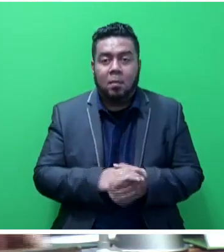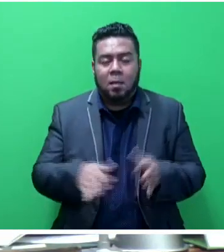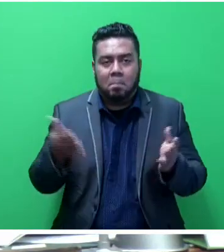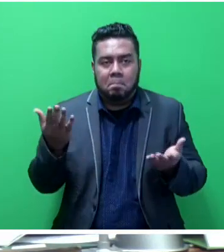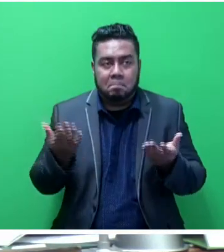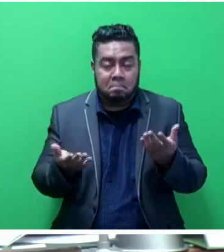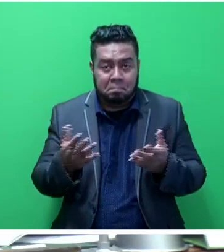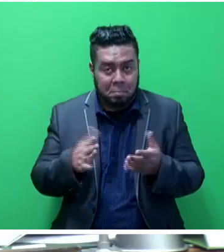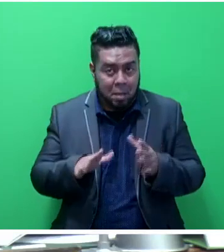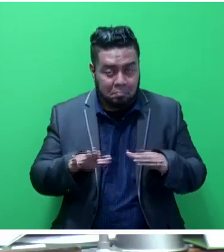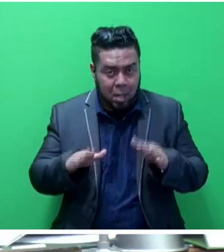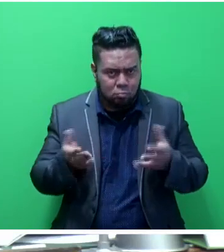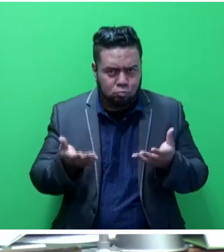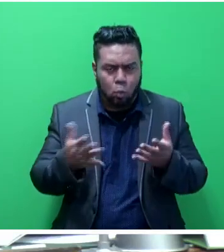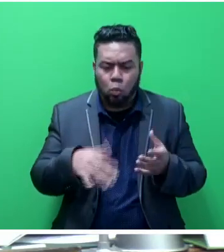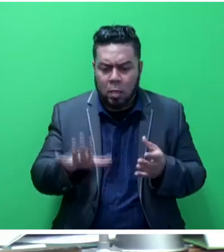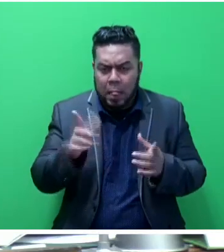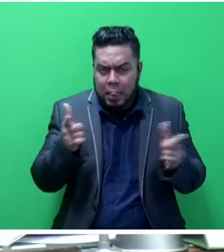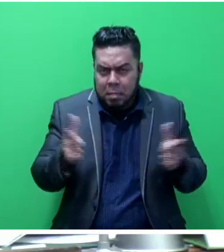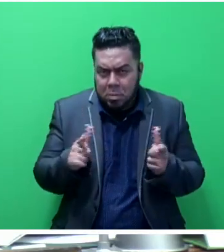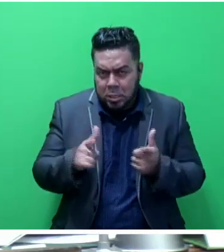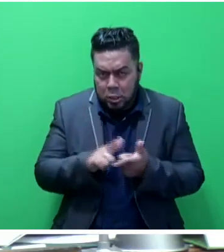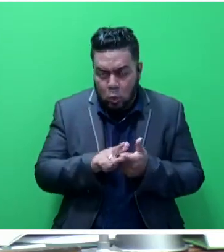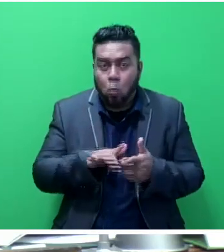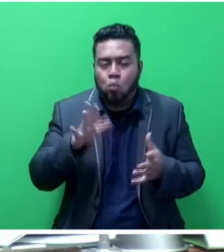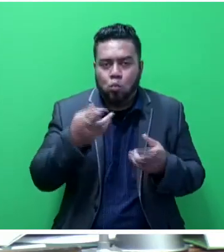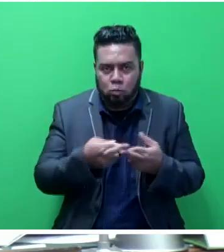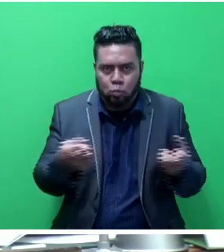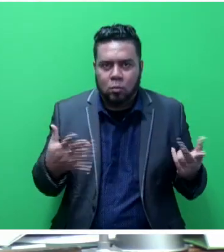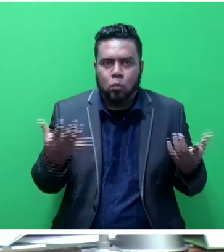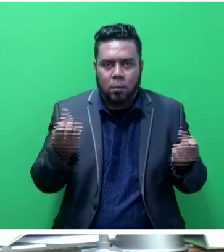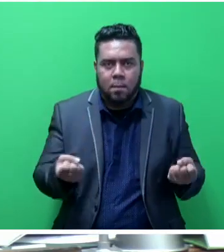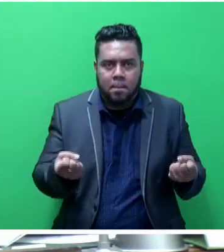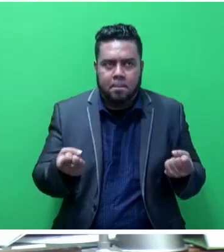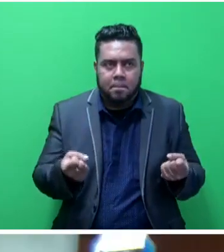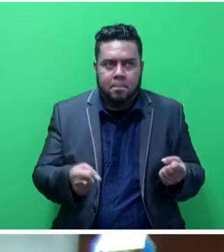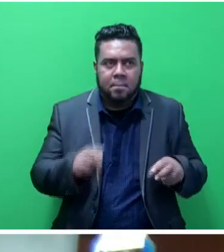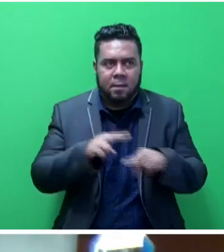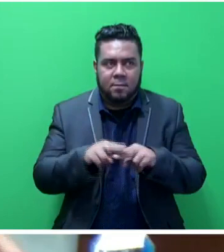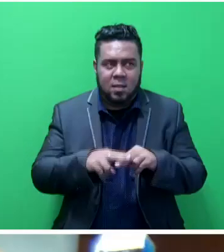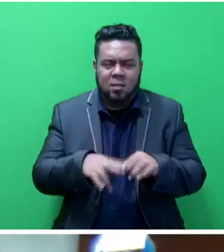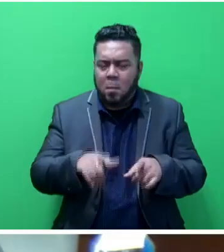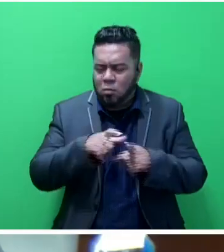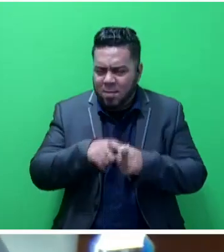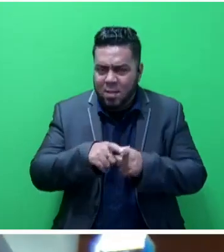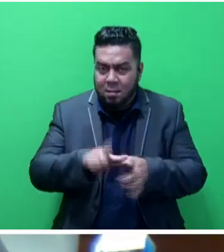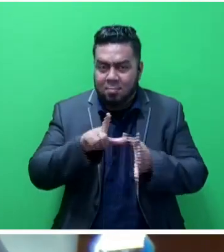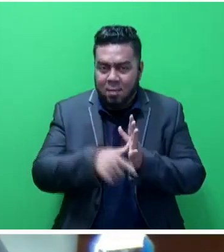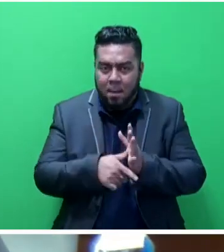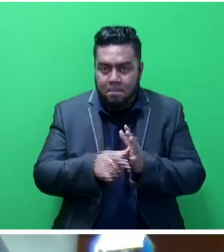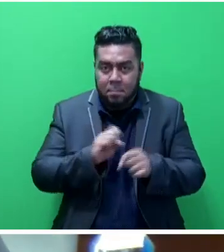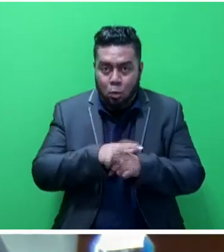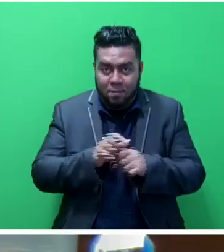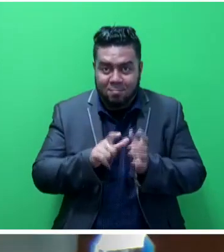the limited resources that we have amongst the numerous competing demands at Fiji's most difficult time.